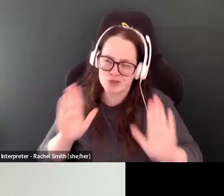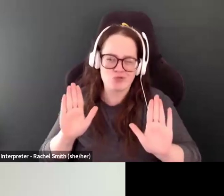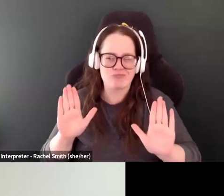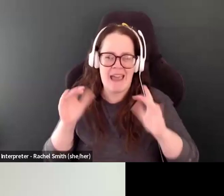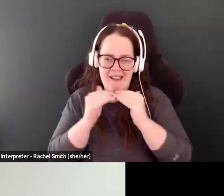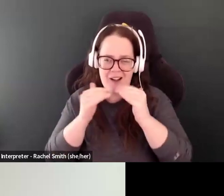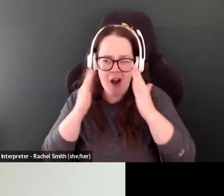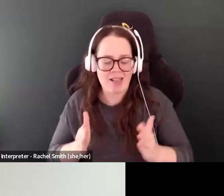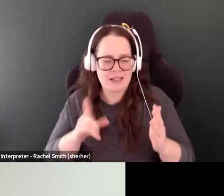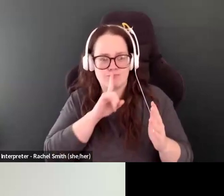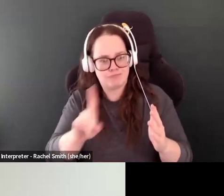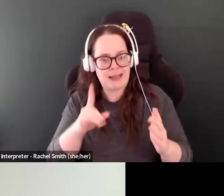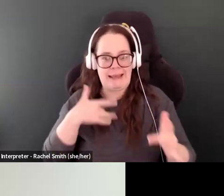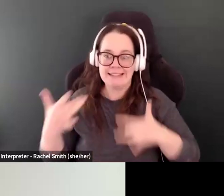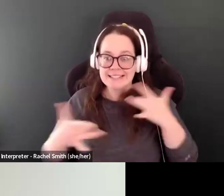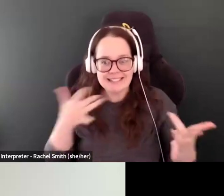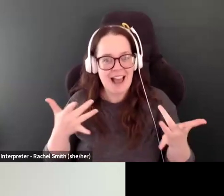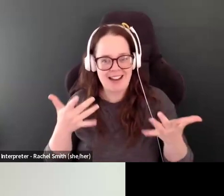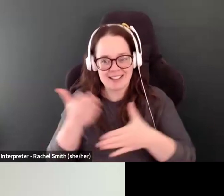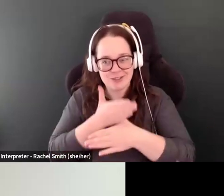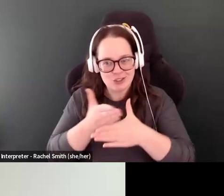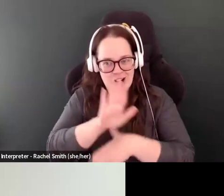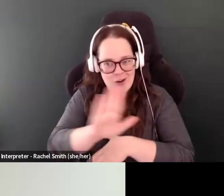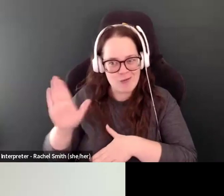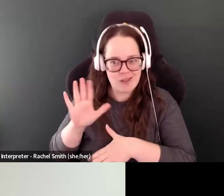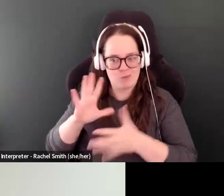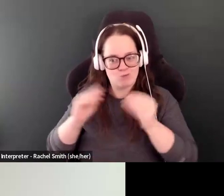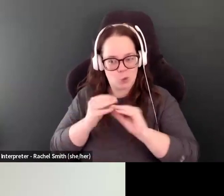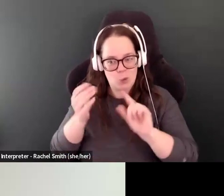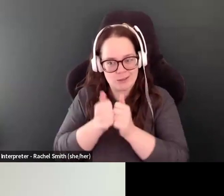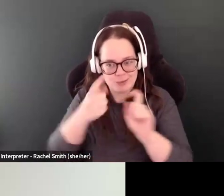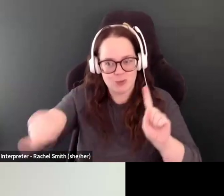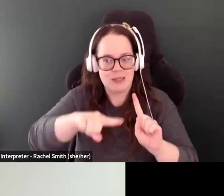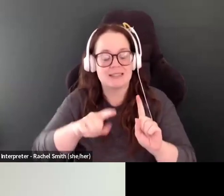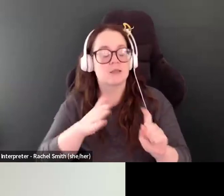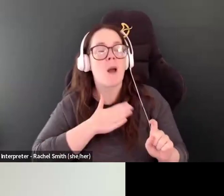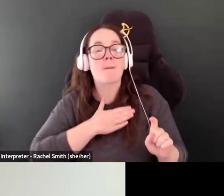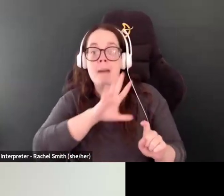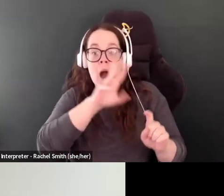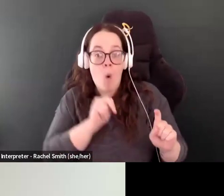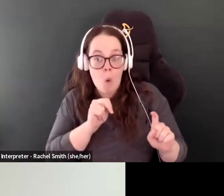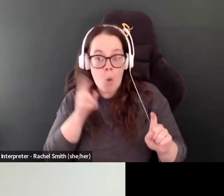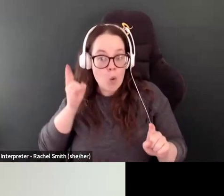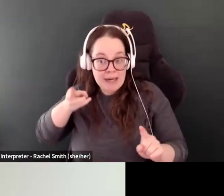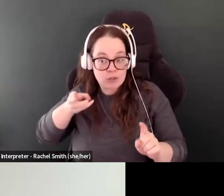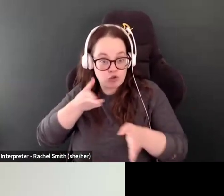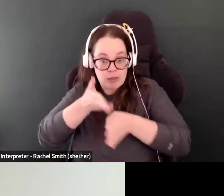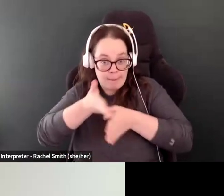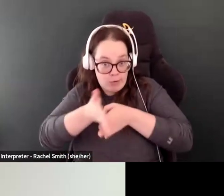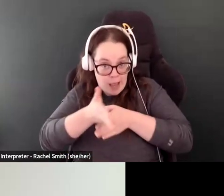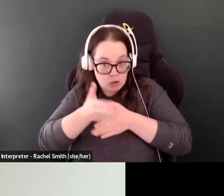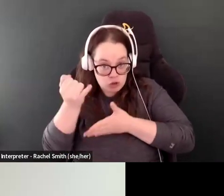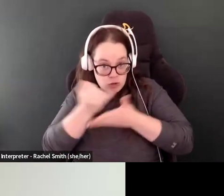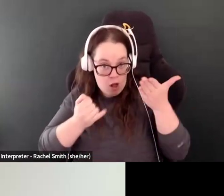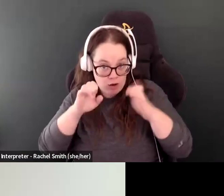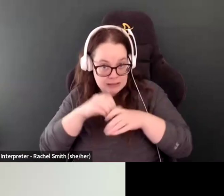to get into what they're doing. My own history with arts education professionally goes back. I was lucky